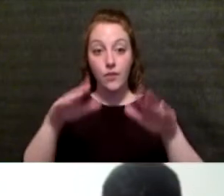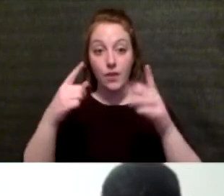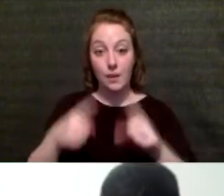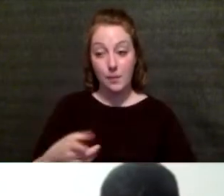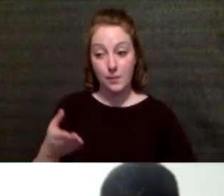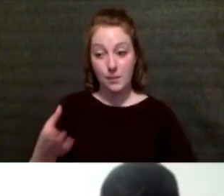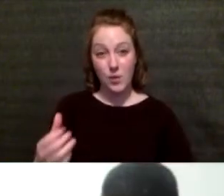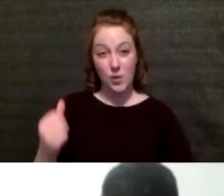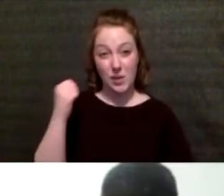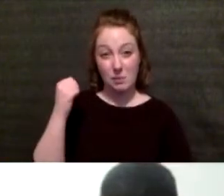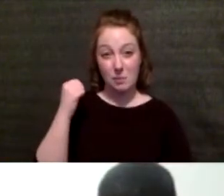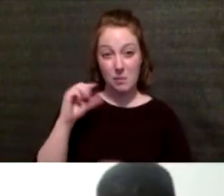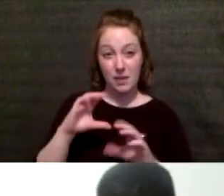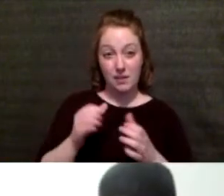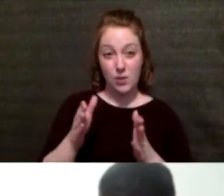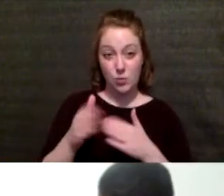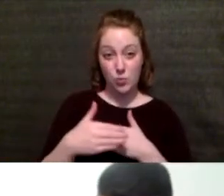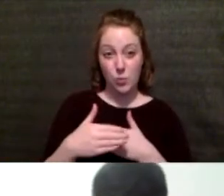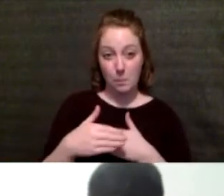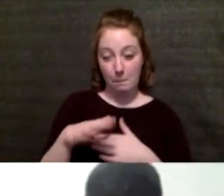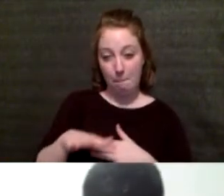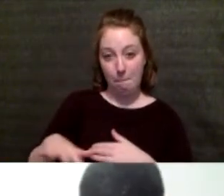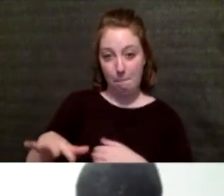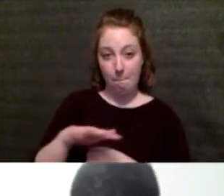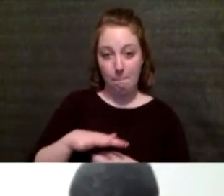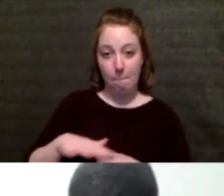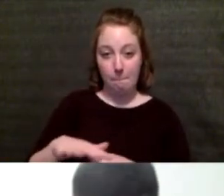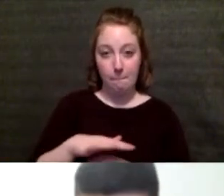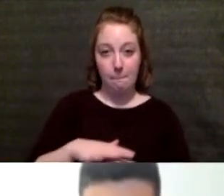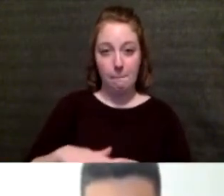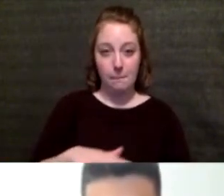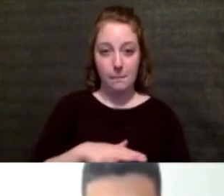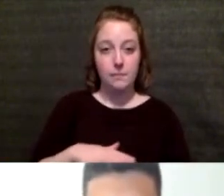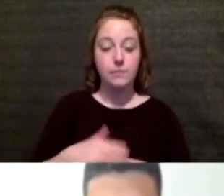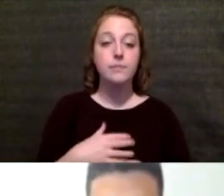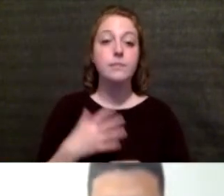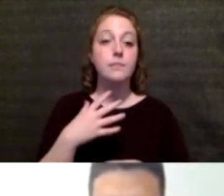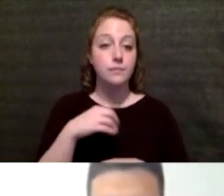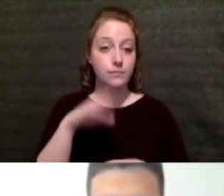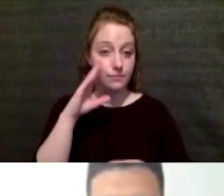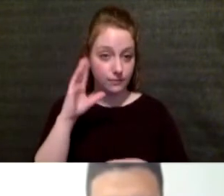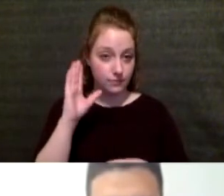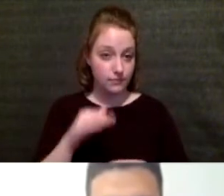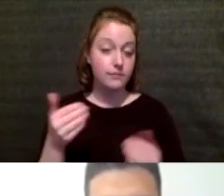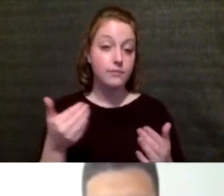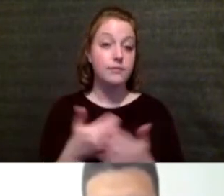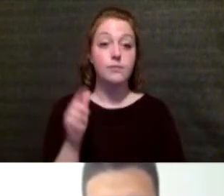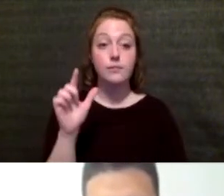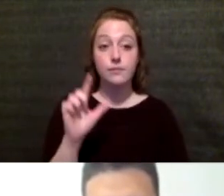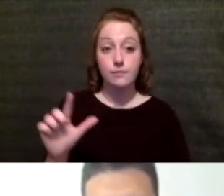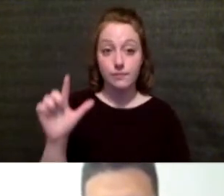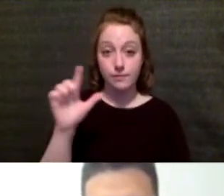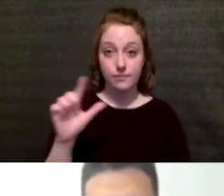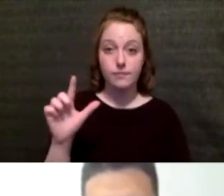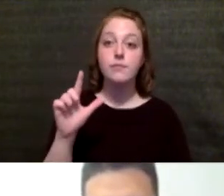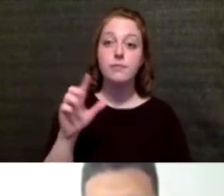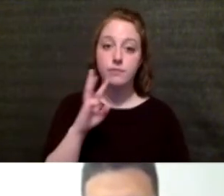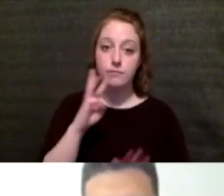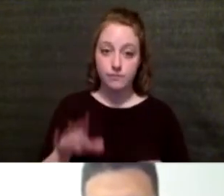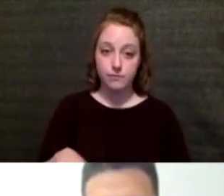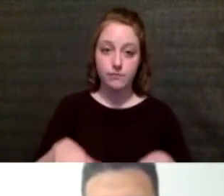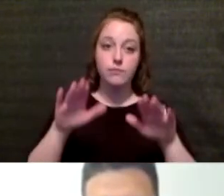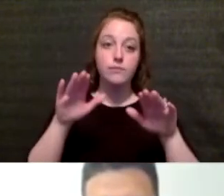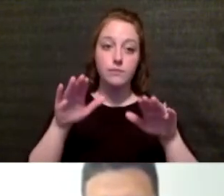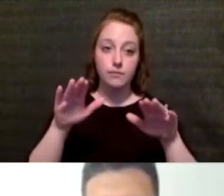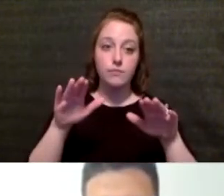back, um, classroom wing. Well, and they absolutely know that their brand new library was flooded and they